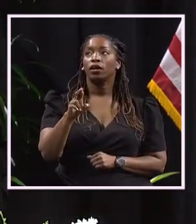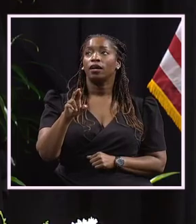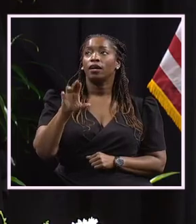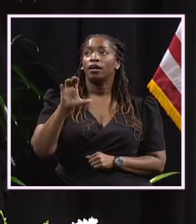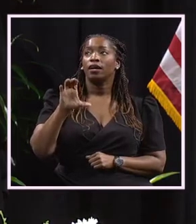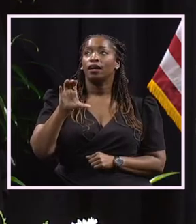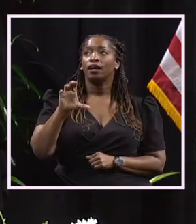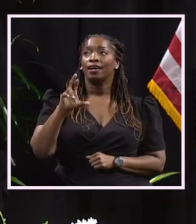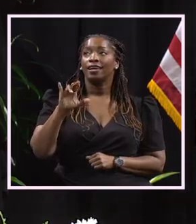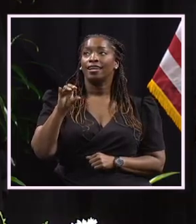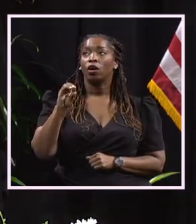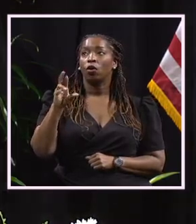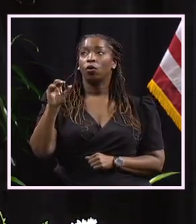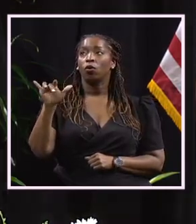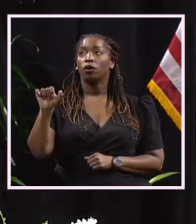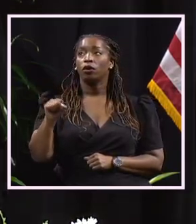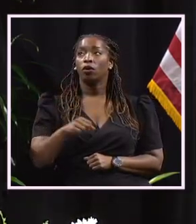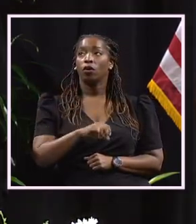Corey J. Banda.